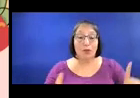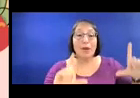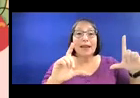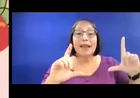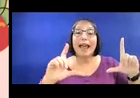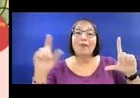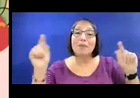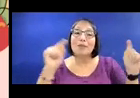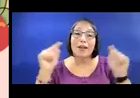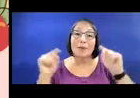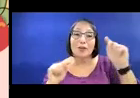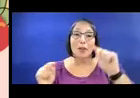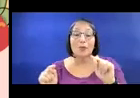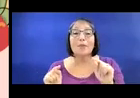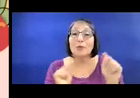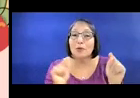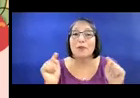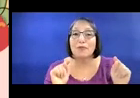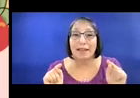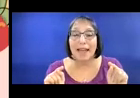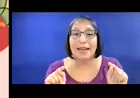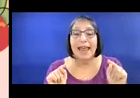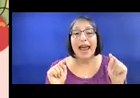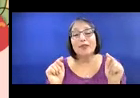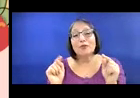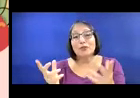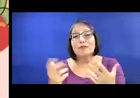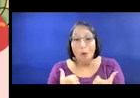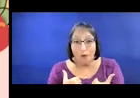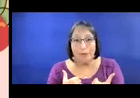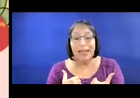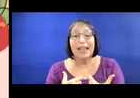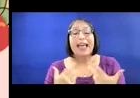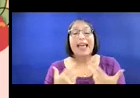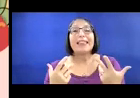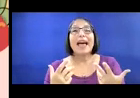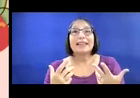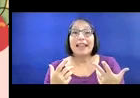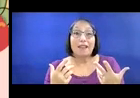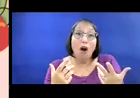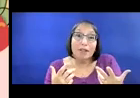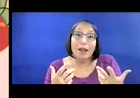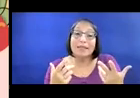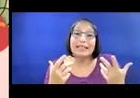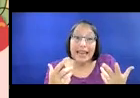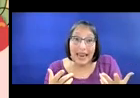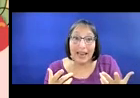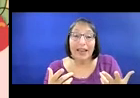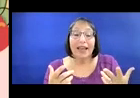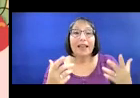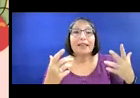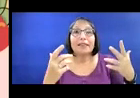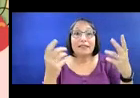on the screen and then have them sign to each other. Some instructors have done that. And students have told me that they have a hard time seeing